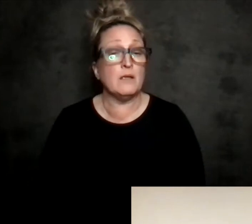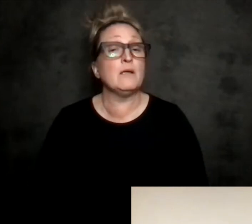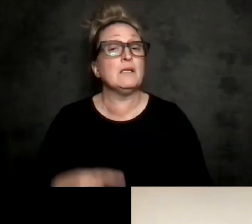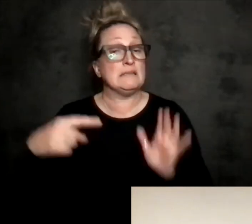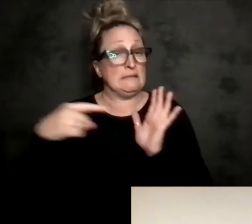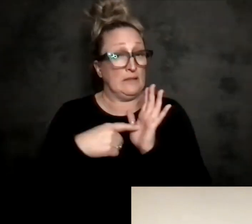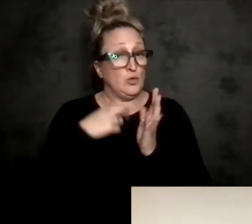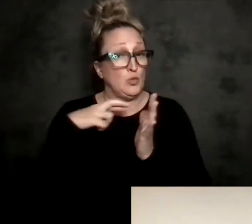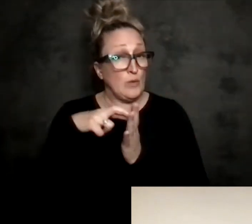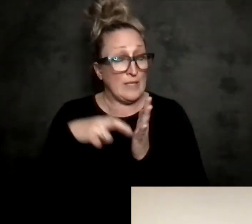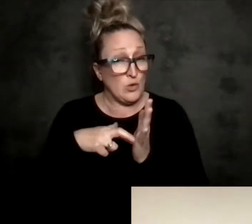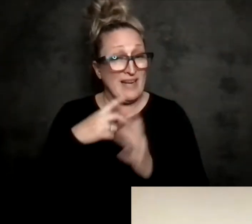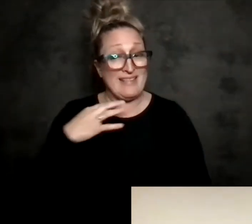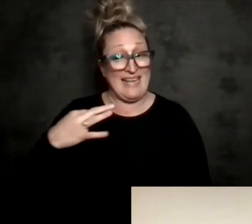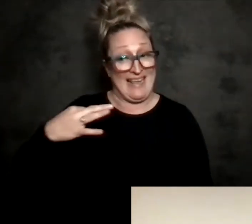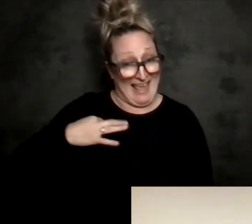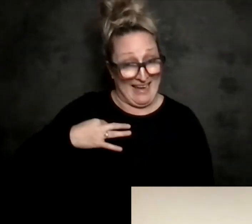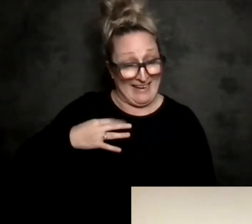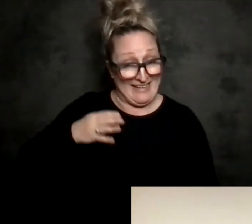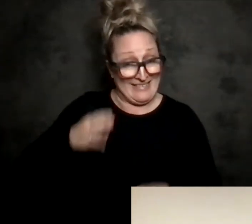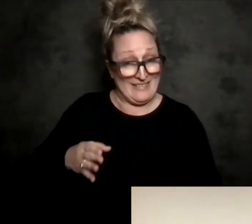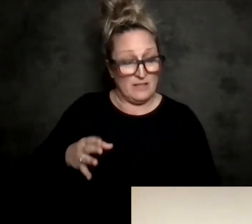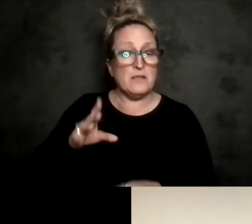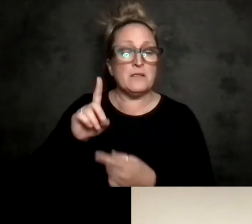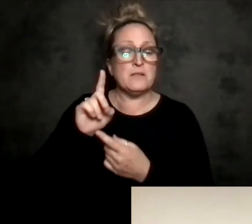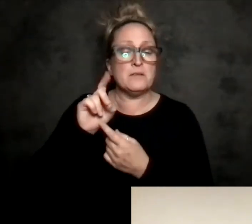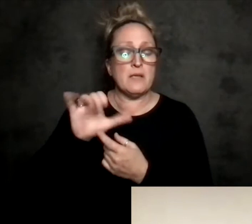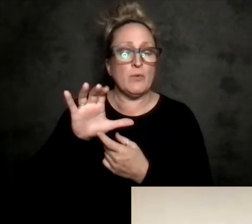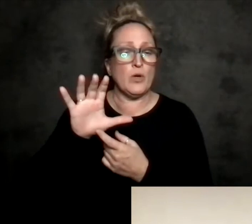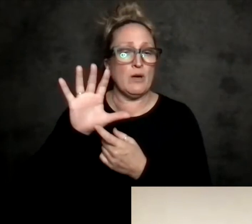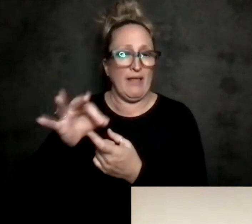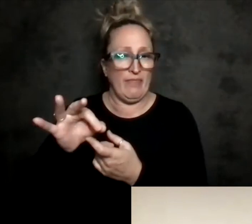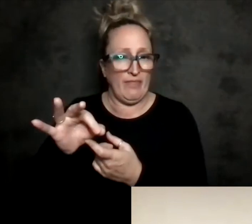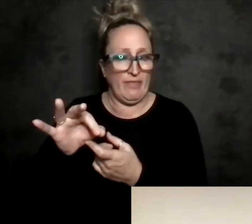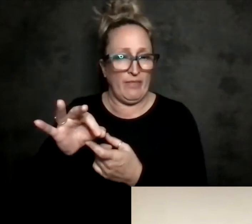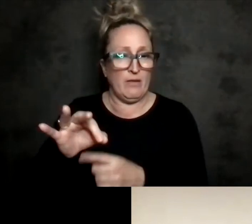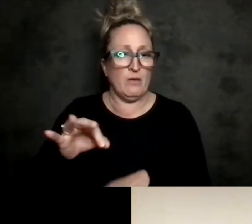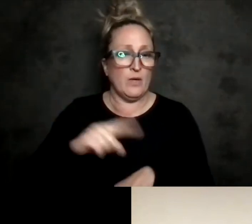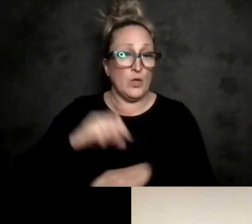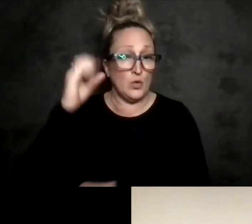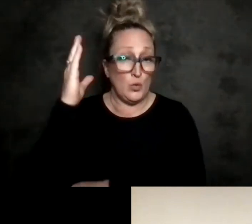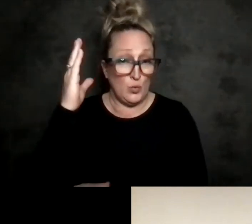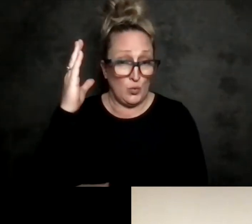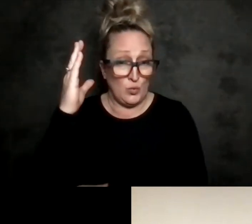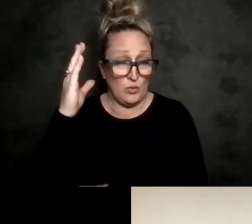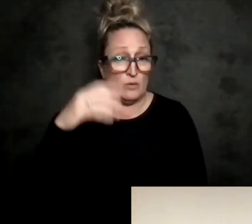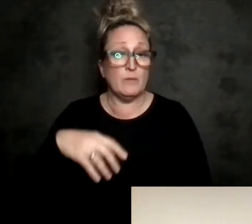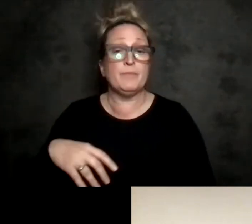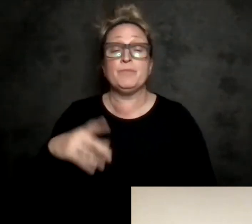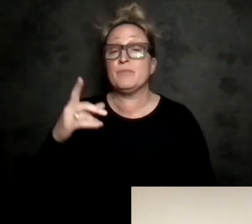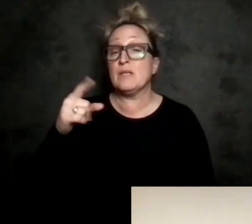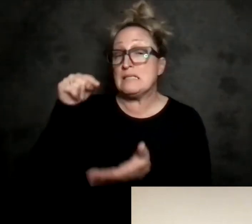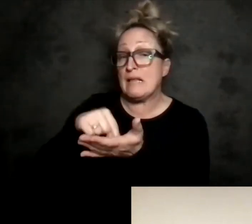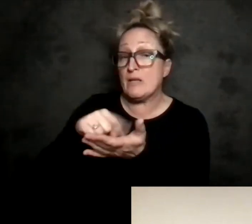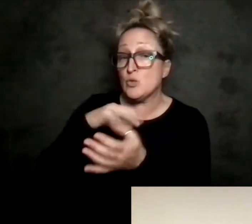deadline to register as a candidate is December 9th at noon. The deadline